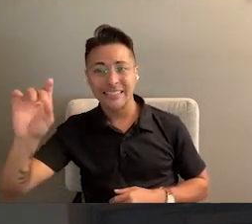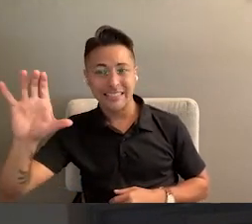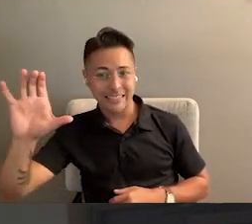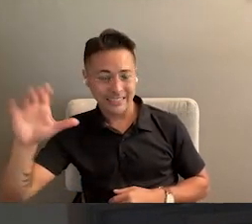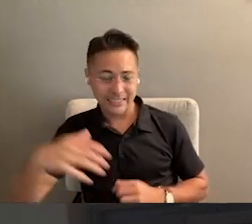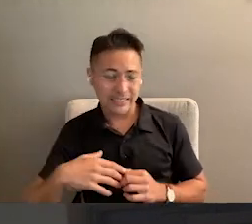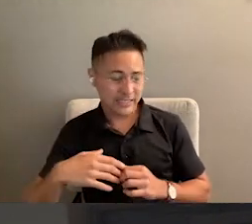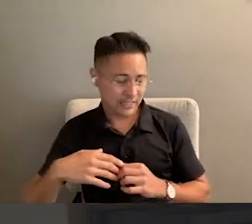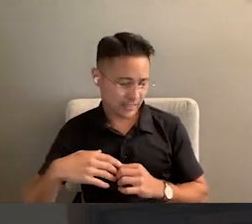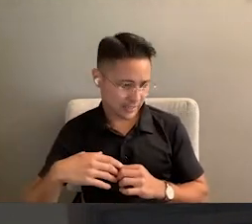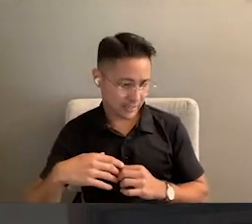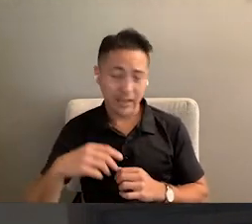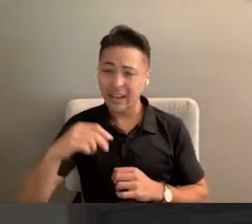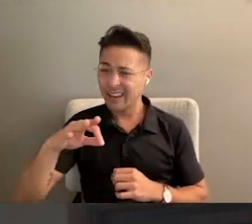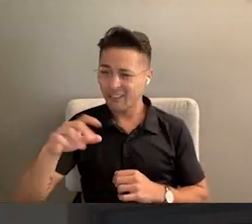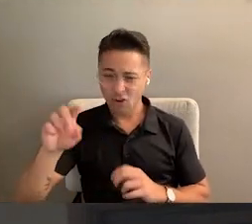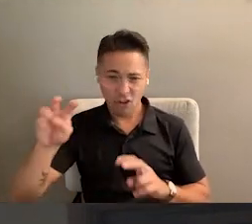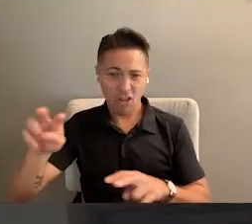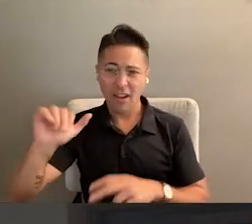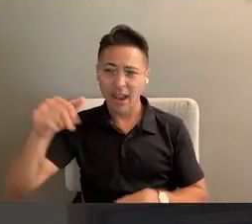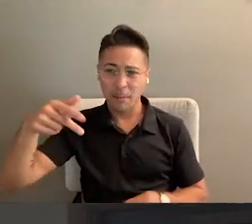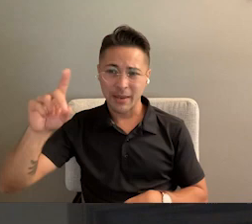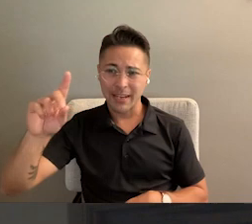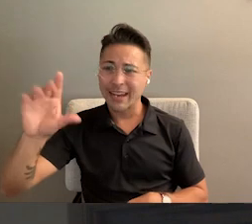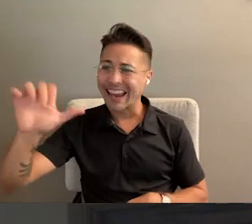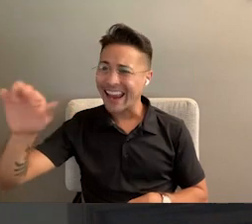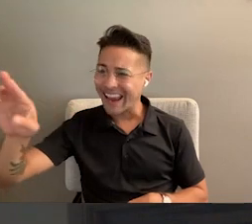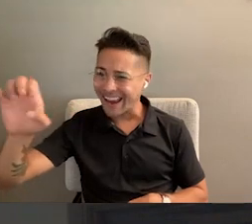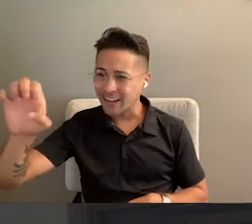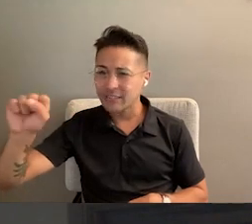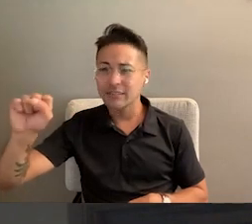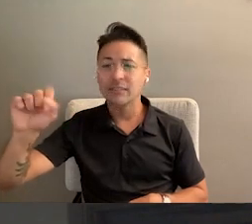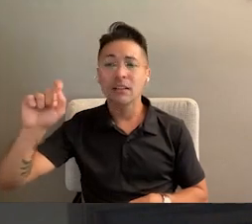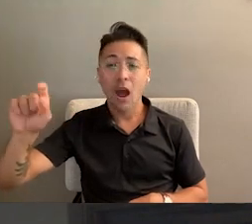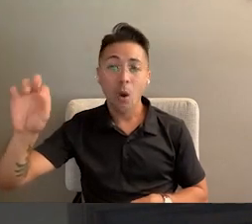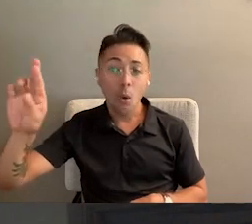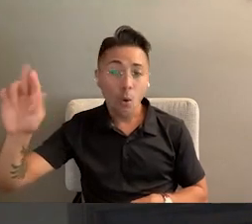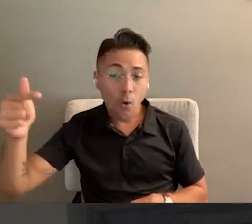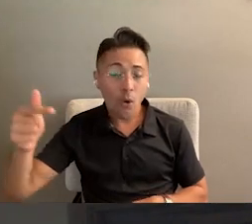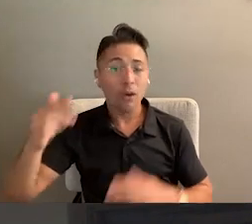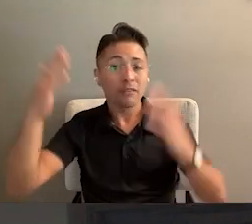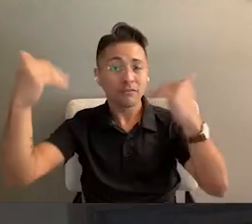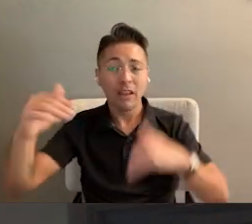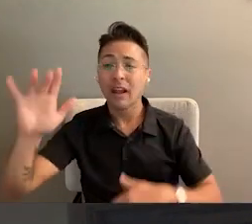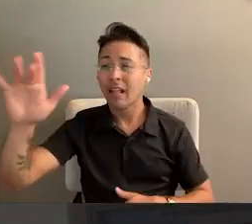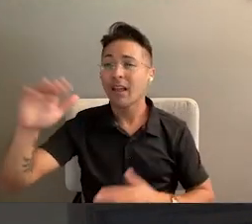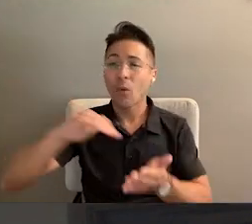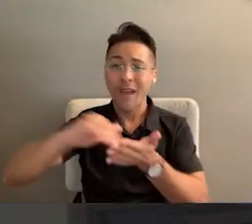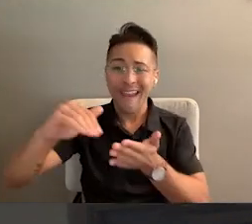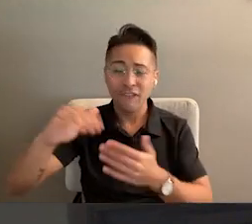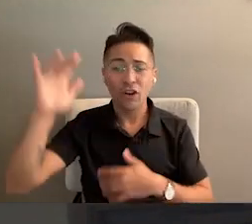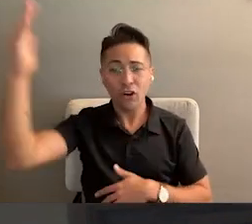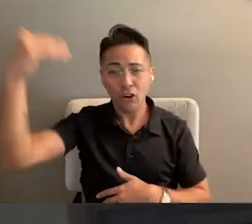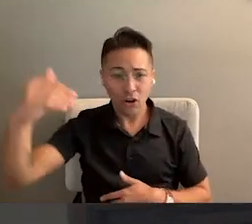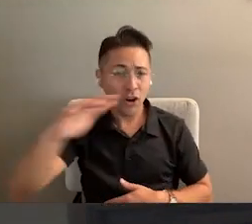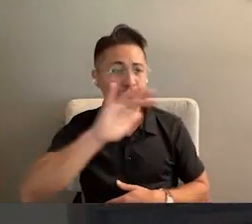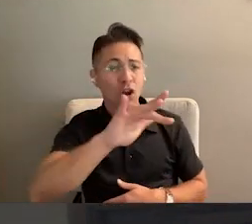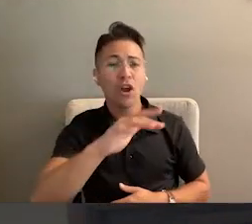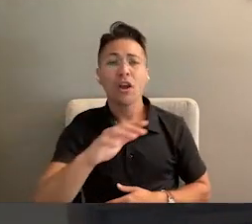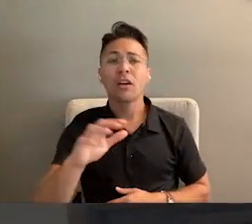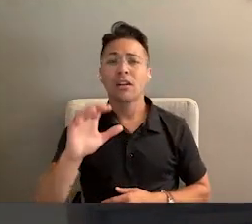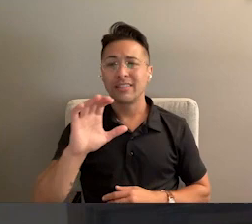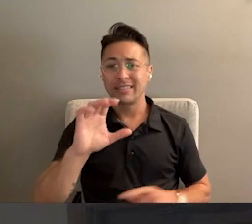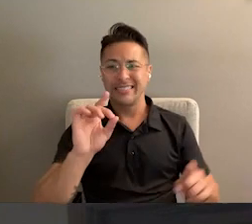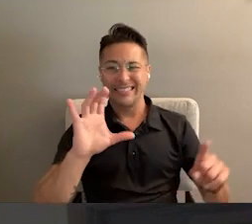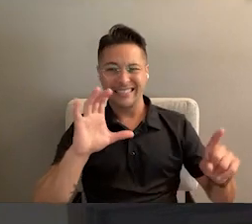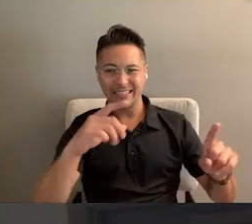apdcares.org /CDC Plus. And plus is spelled out. But if you go just to apdcares.org and